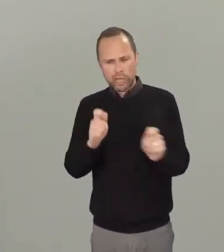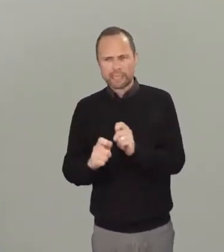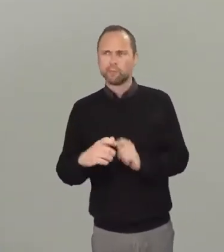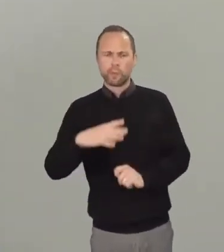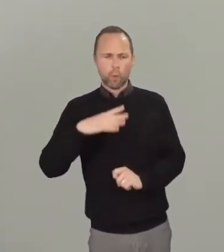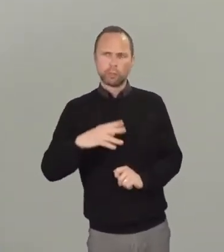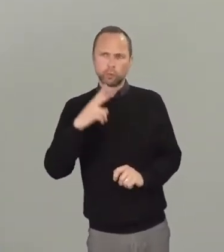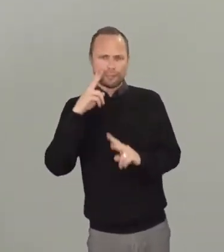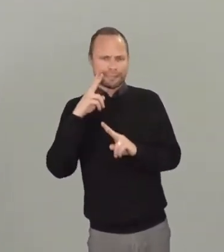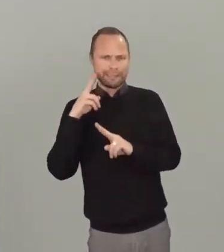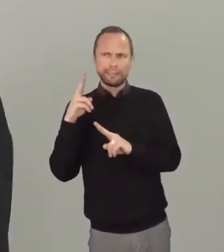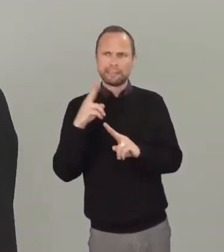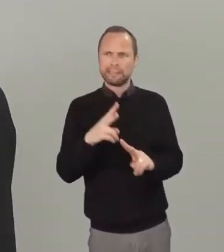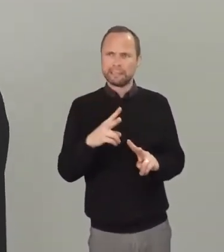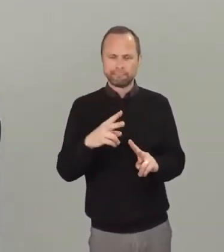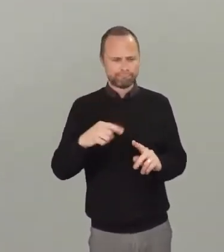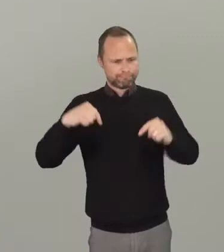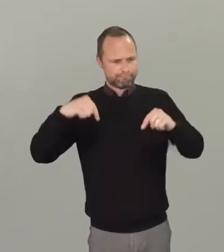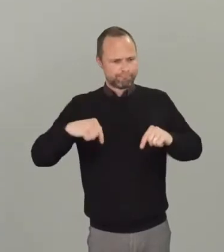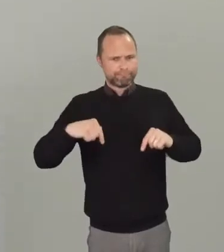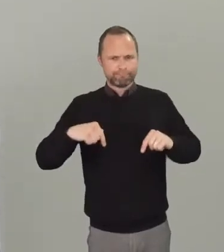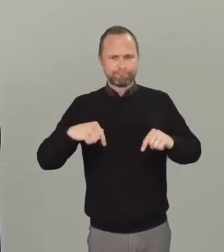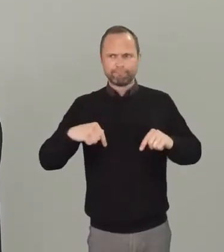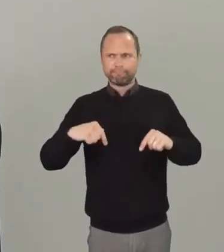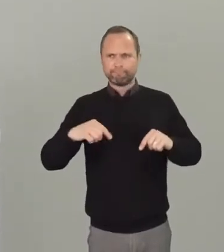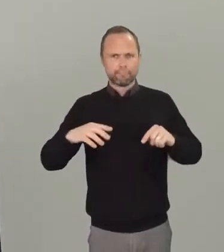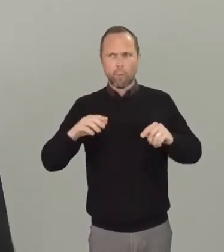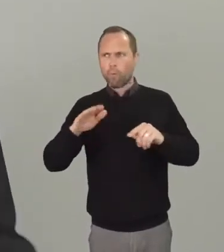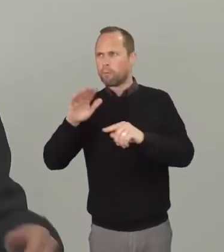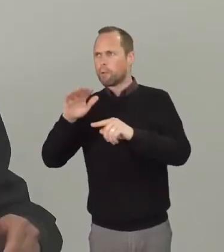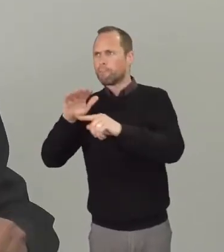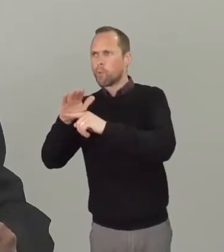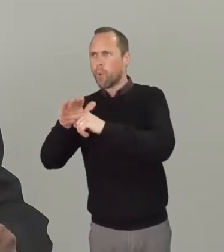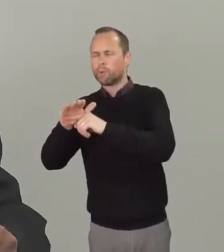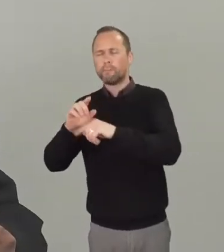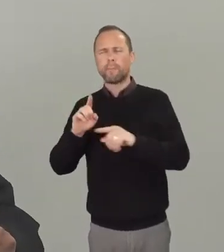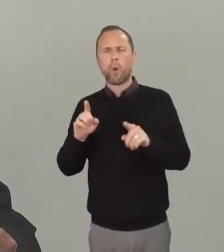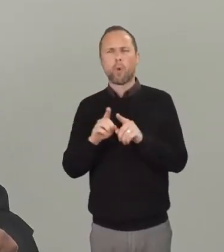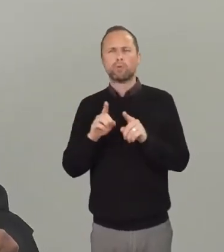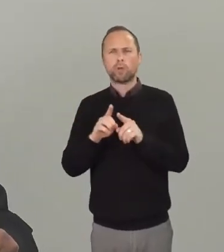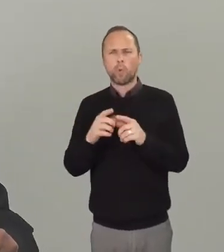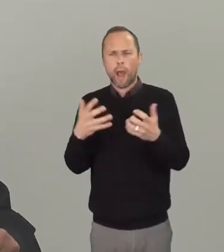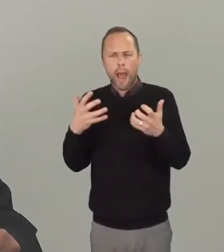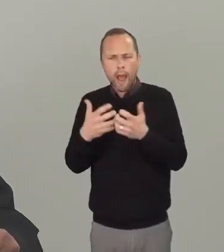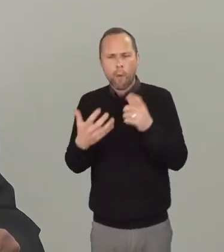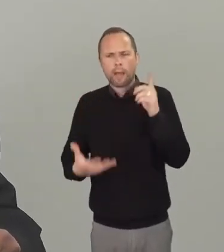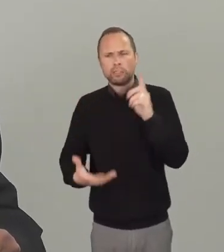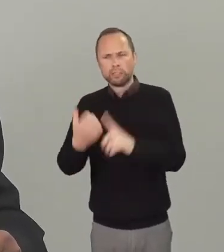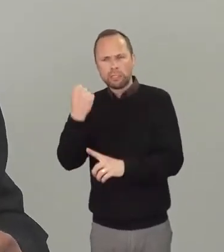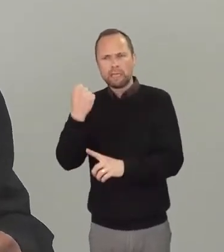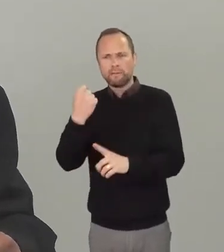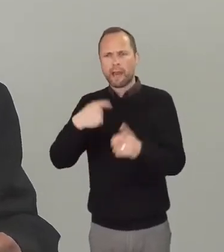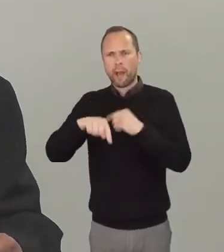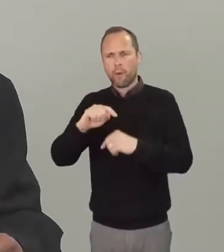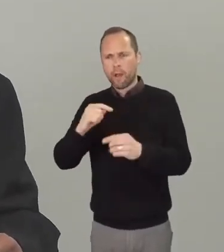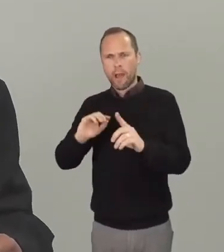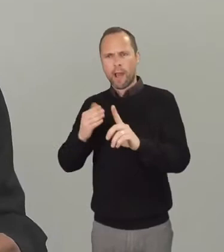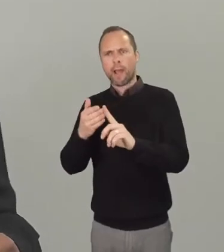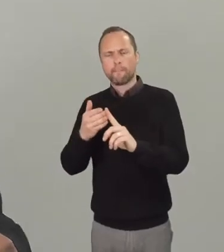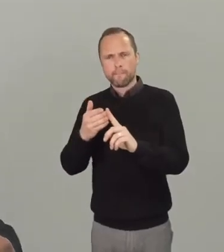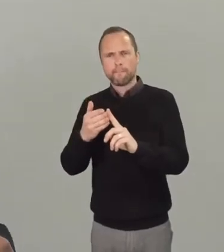ground, but also how we go about achieving them as a